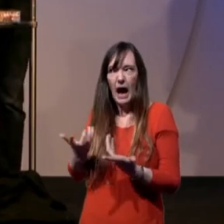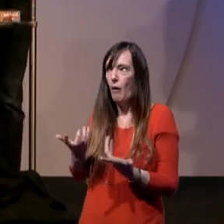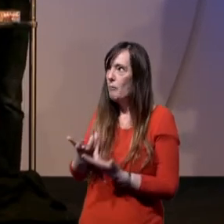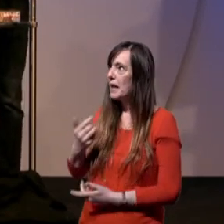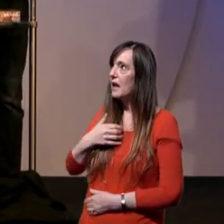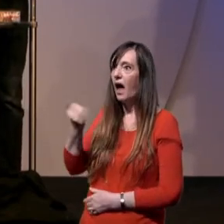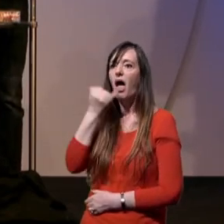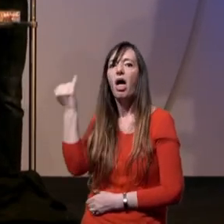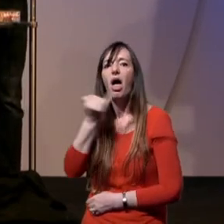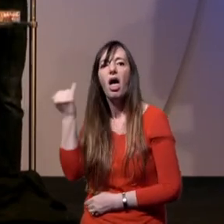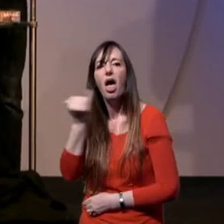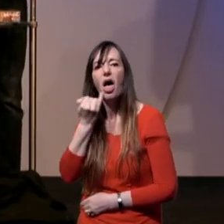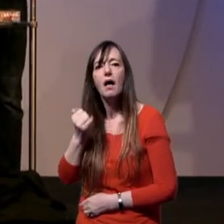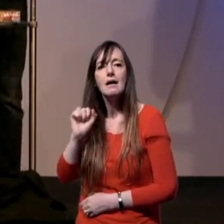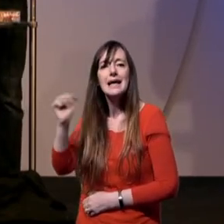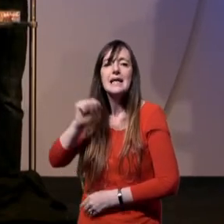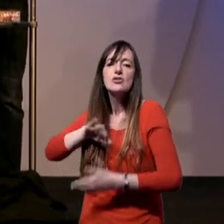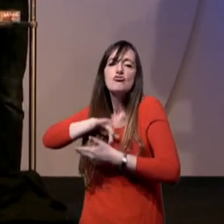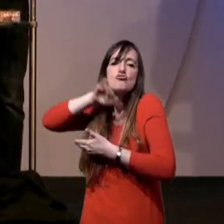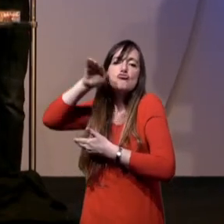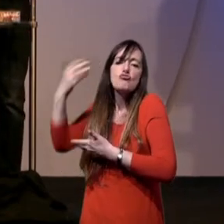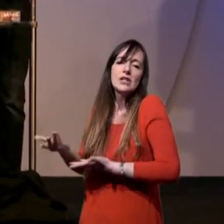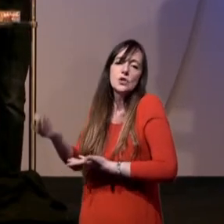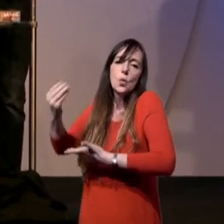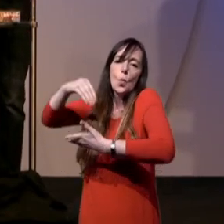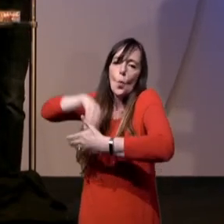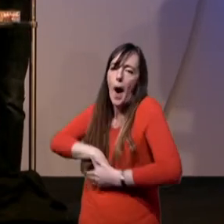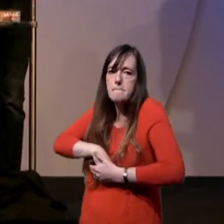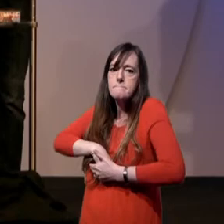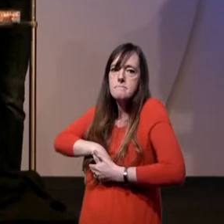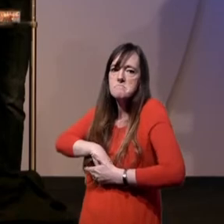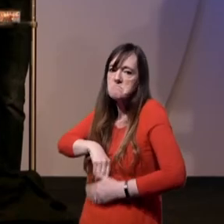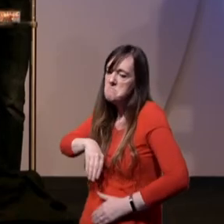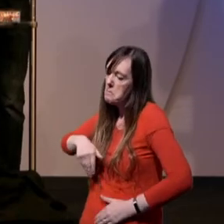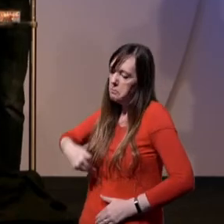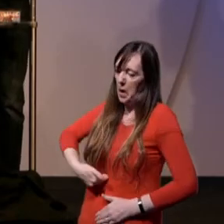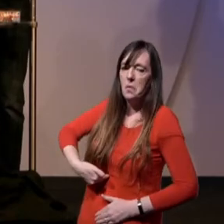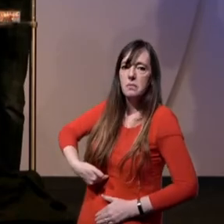riches were deeply felt in his